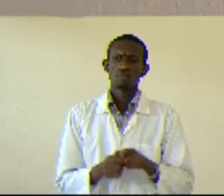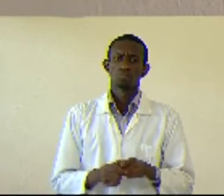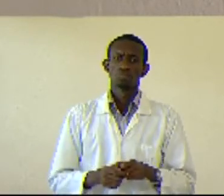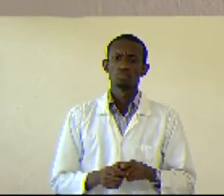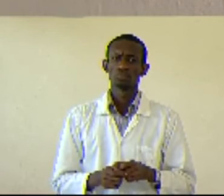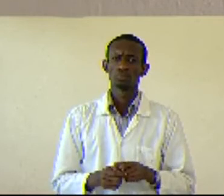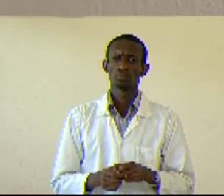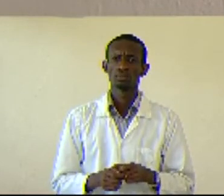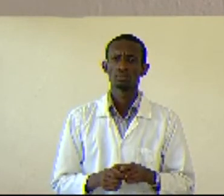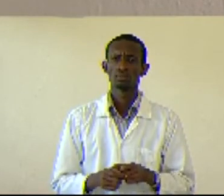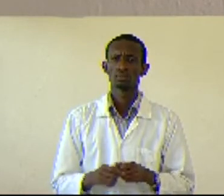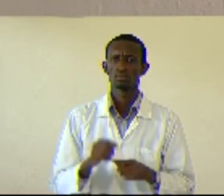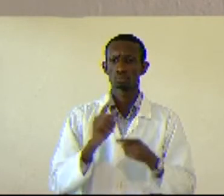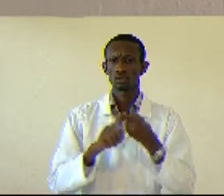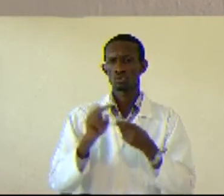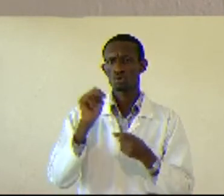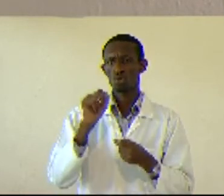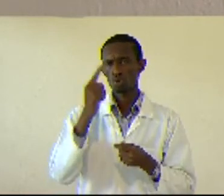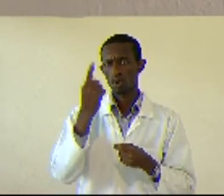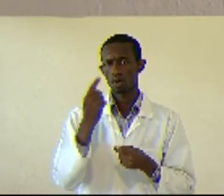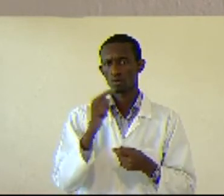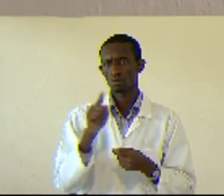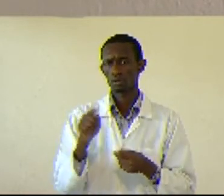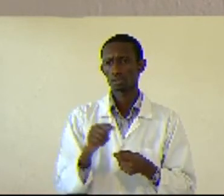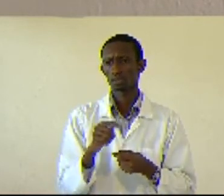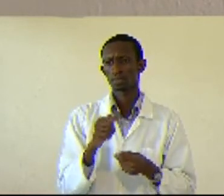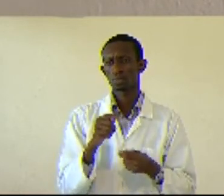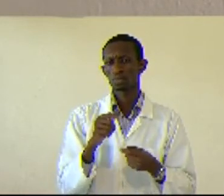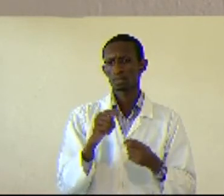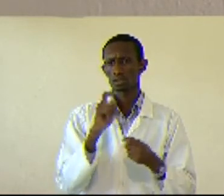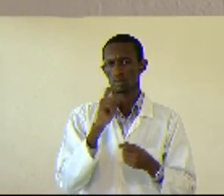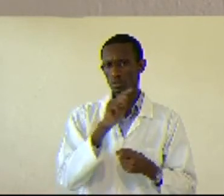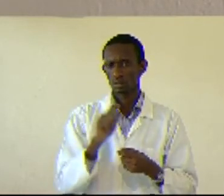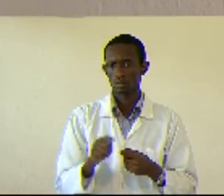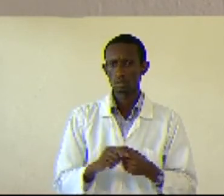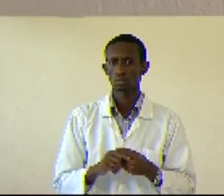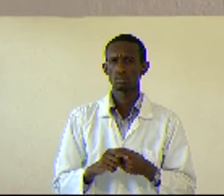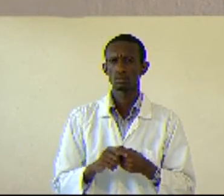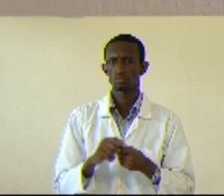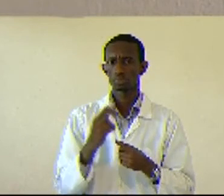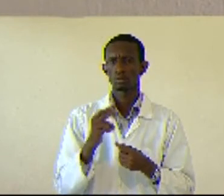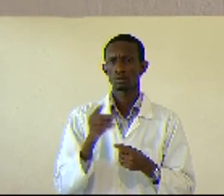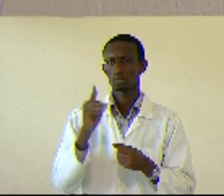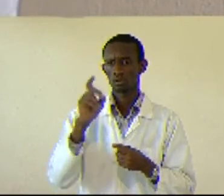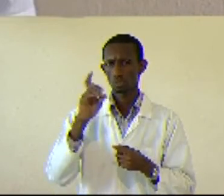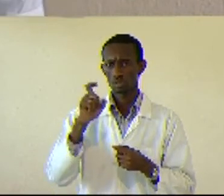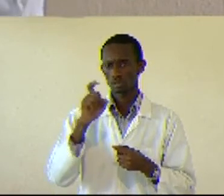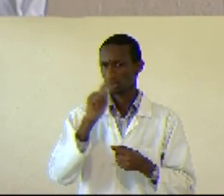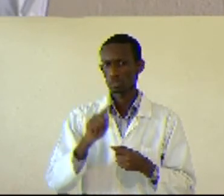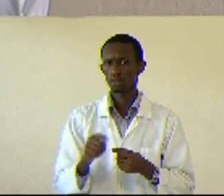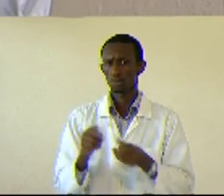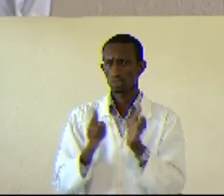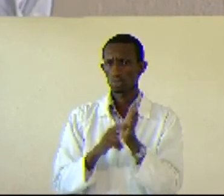4, 1 over 1 plus z squared dz, which is equal to minus 4,